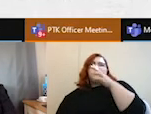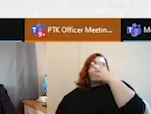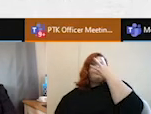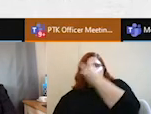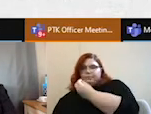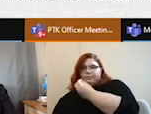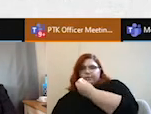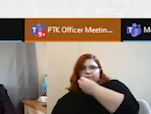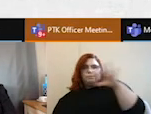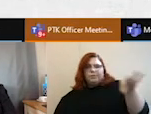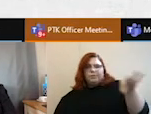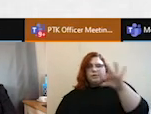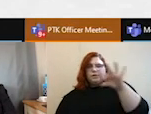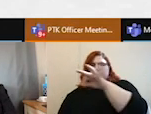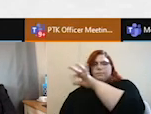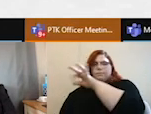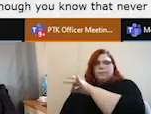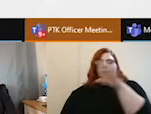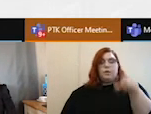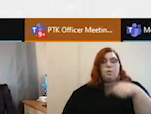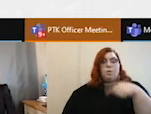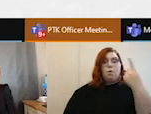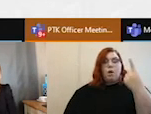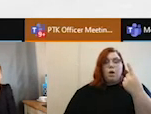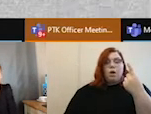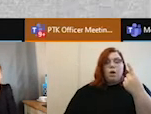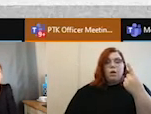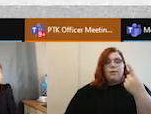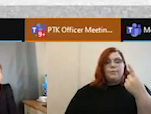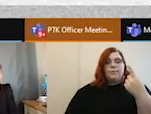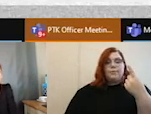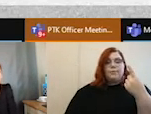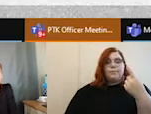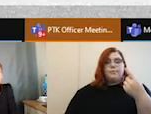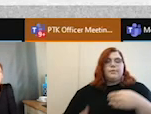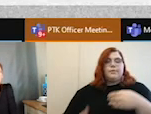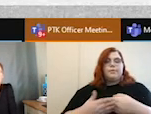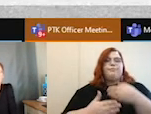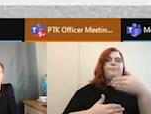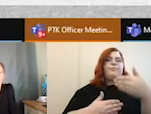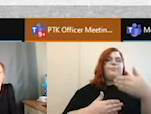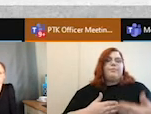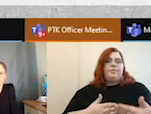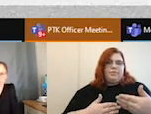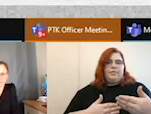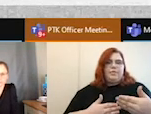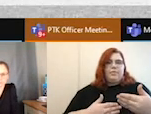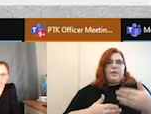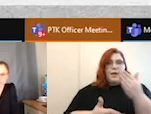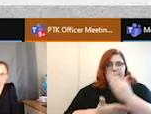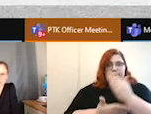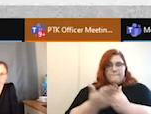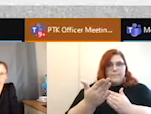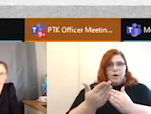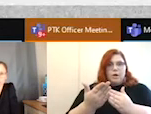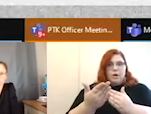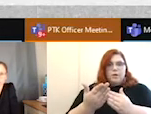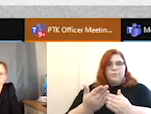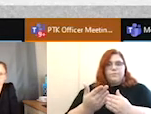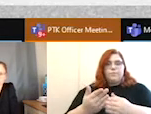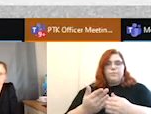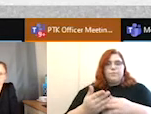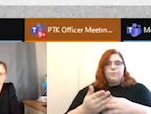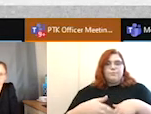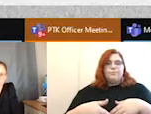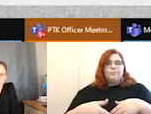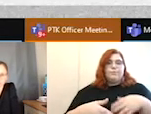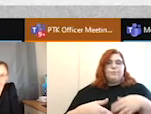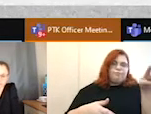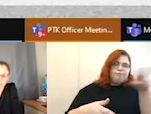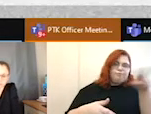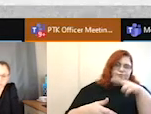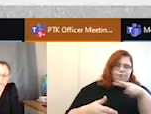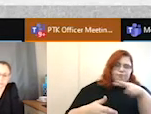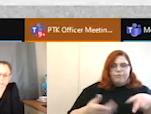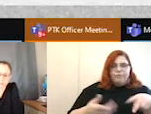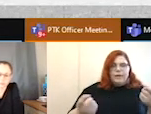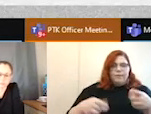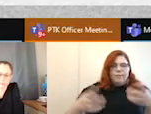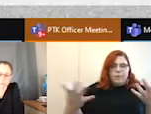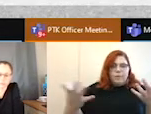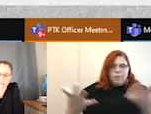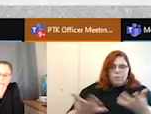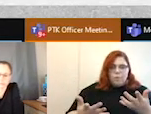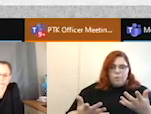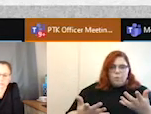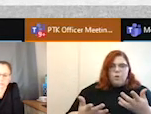it'll take you to the next passage, right? And then you would go over the passage, you would read what's happening to you as a